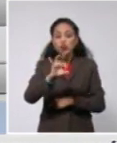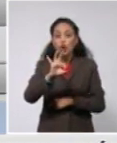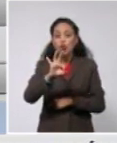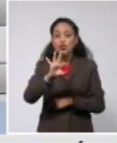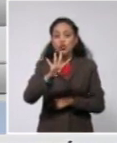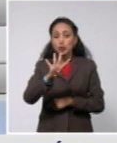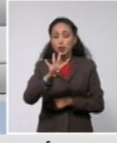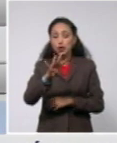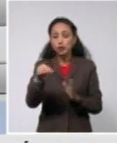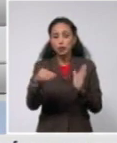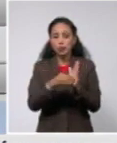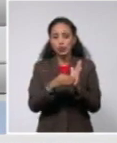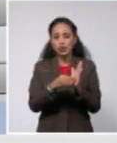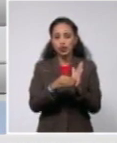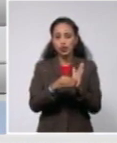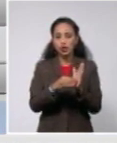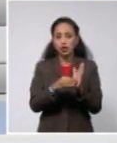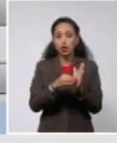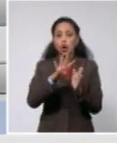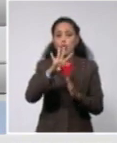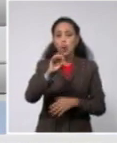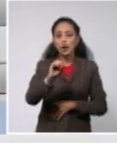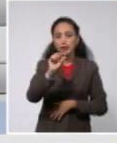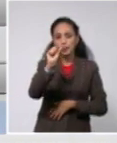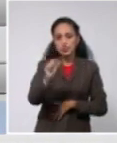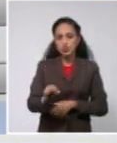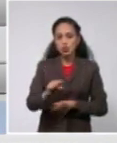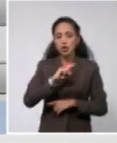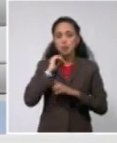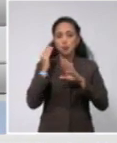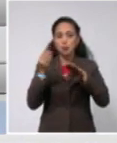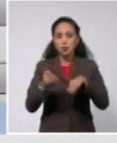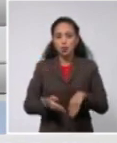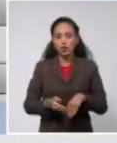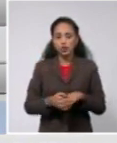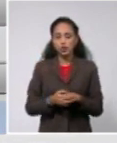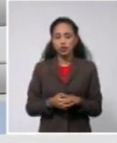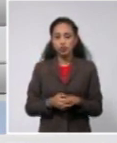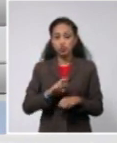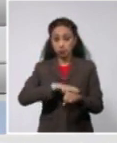984,040 COVID-19 fatalities and a mortality rate of